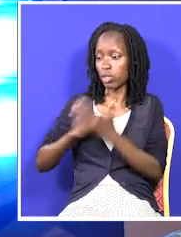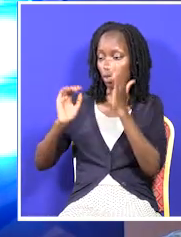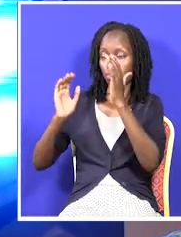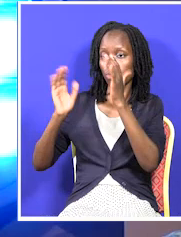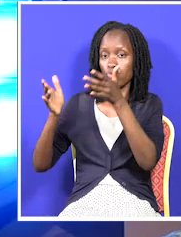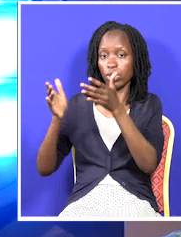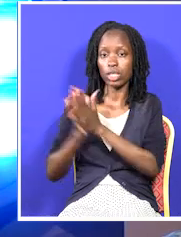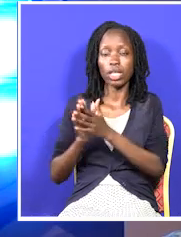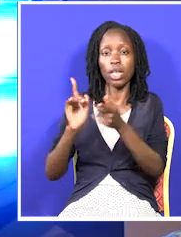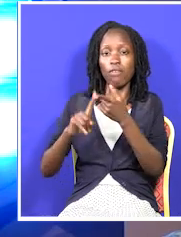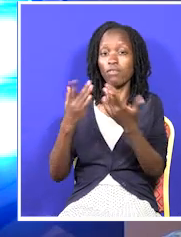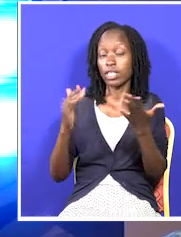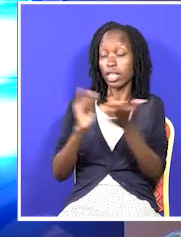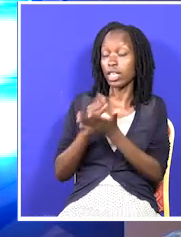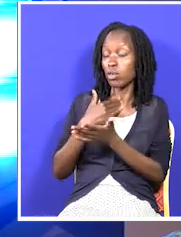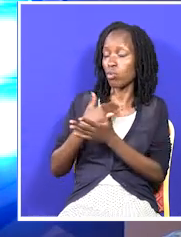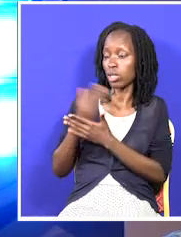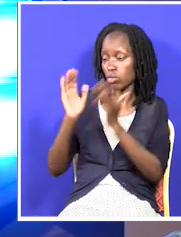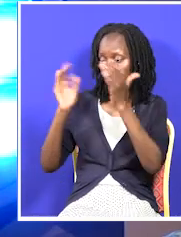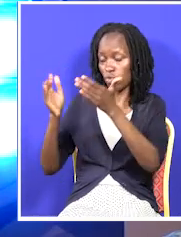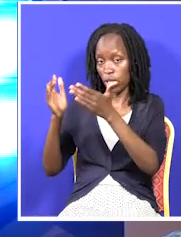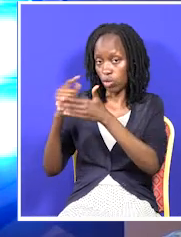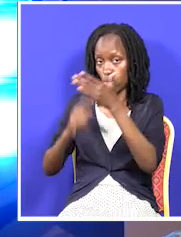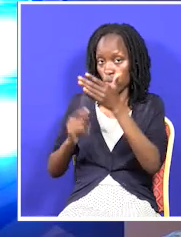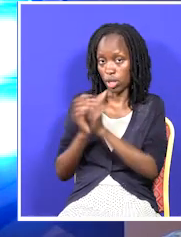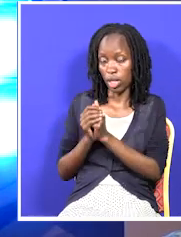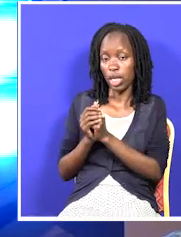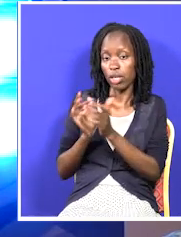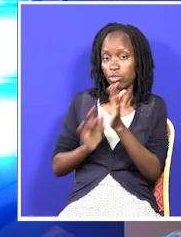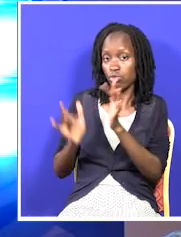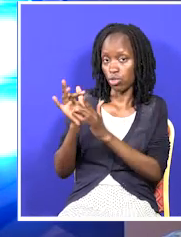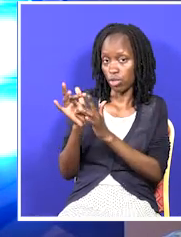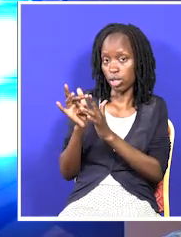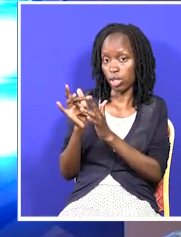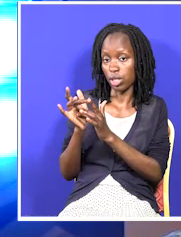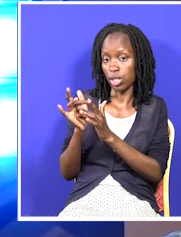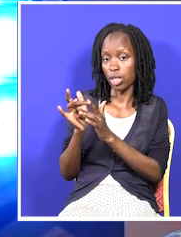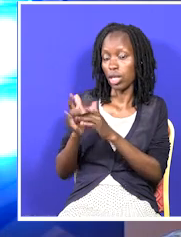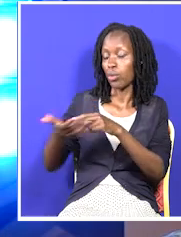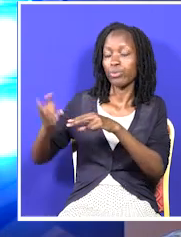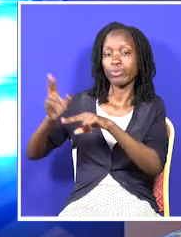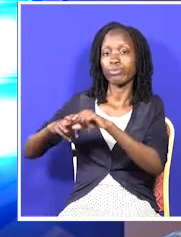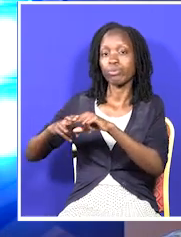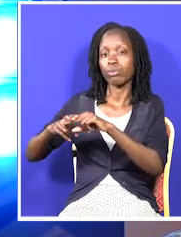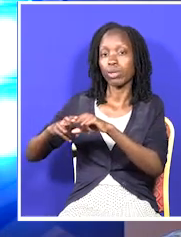at. The first thing that we find is that Jesus will be seated, or